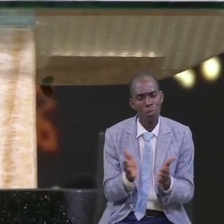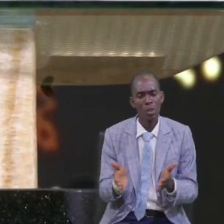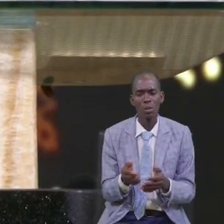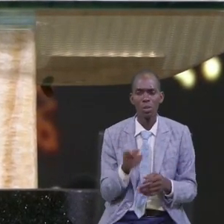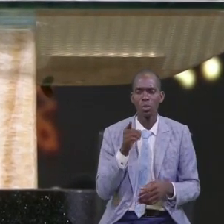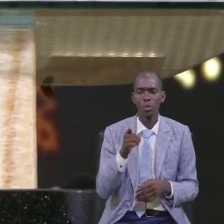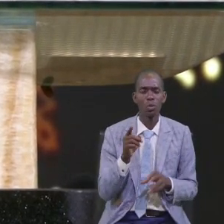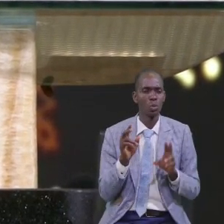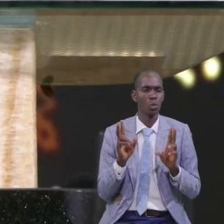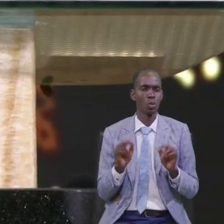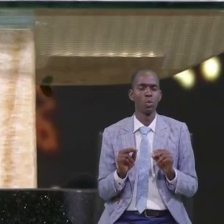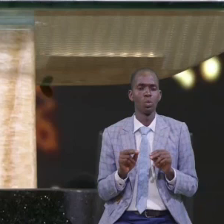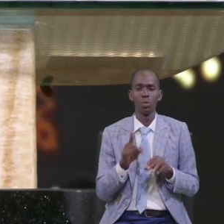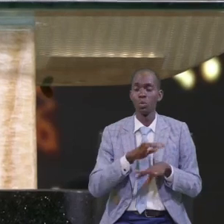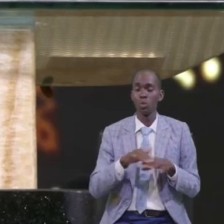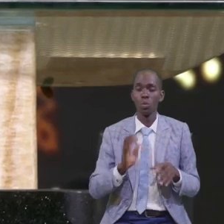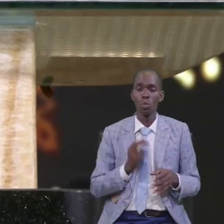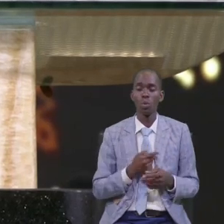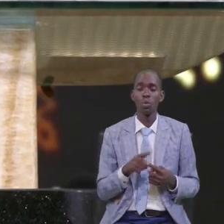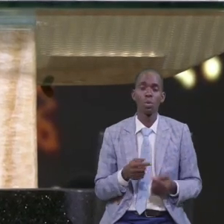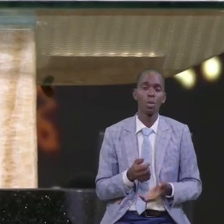You're building